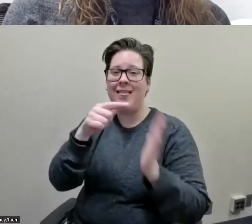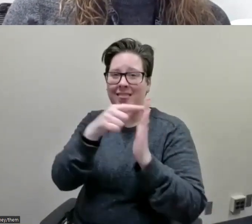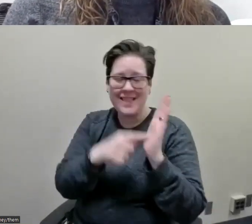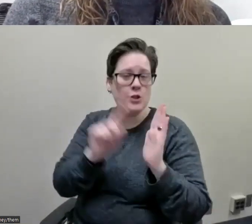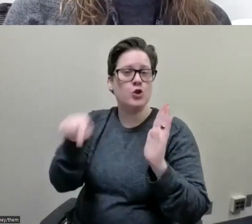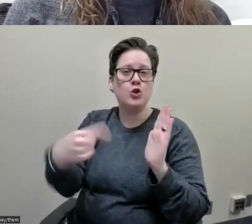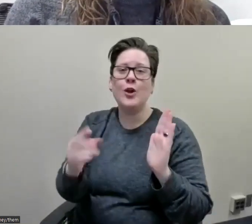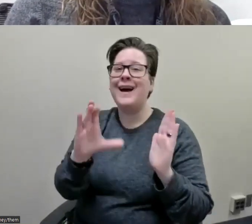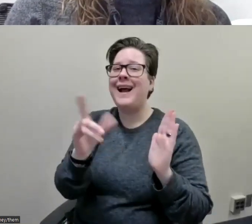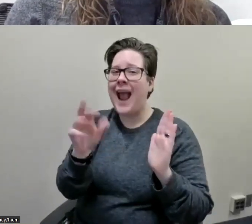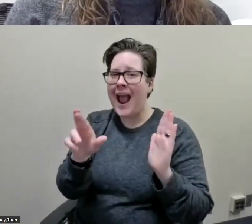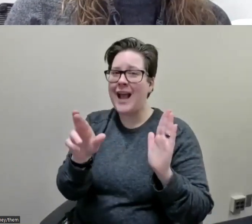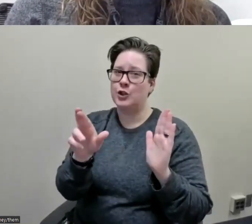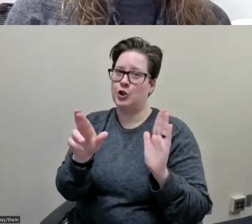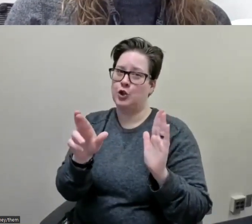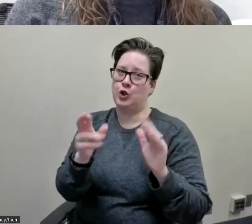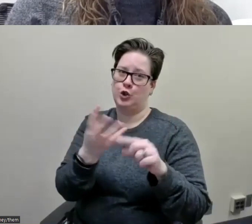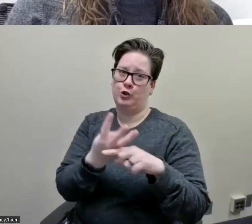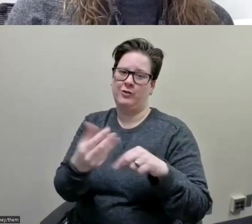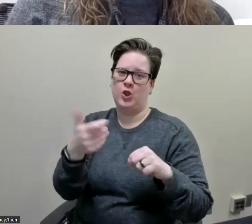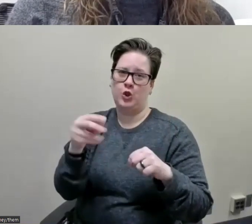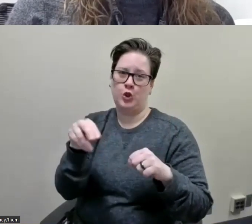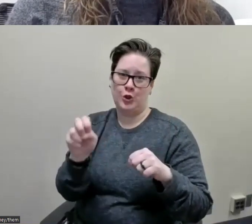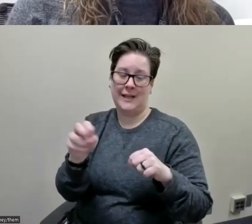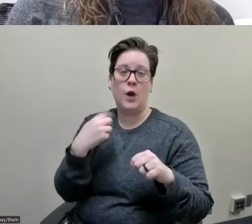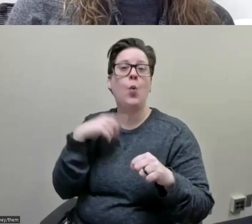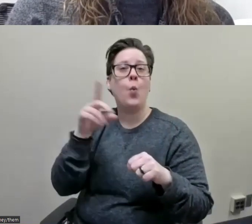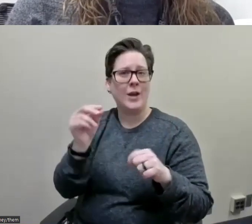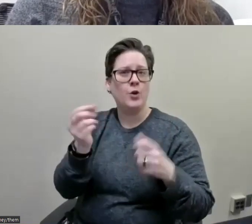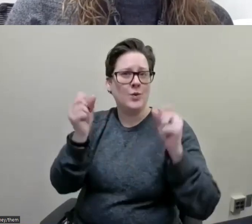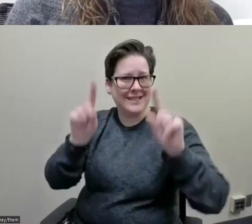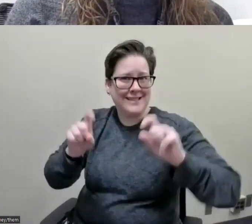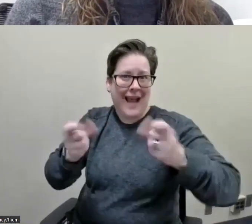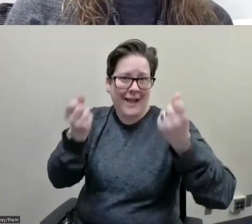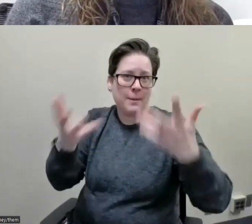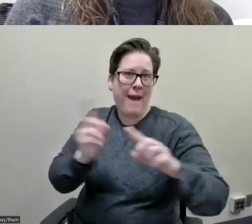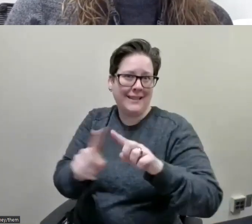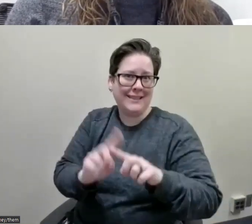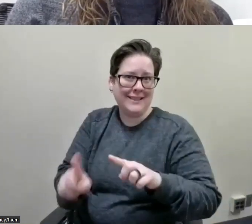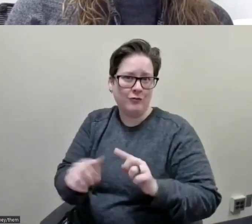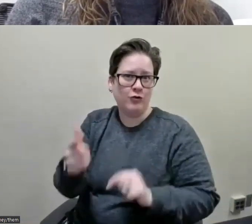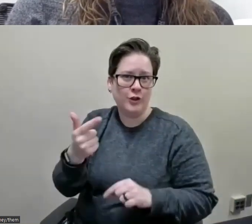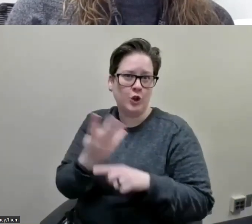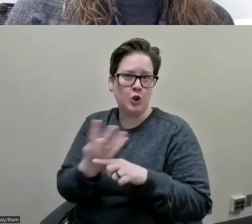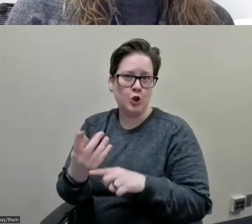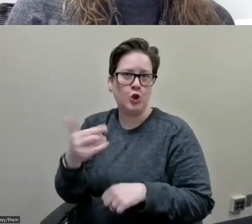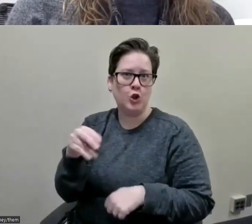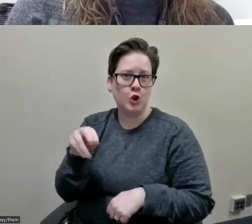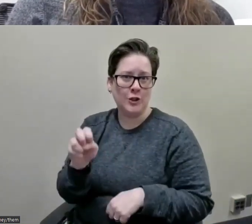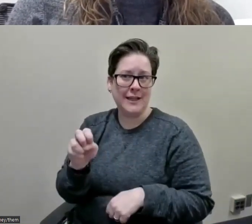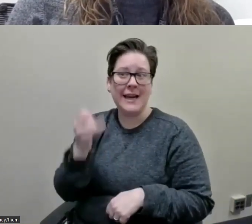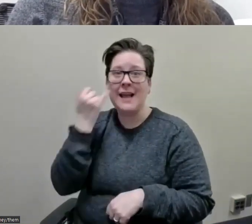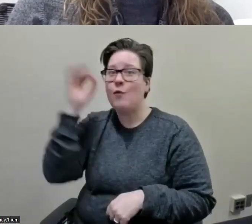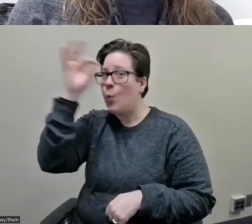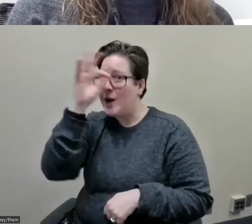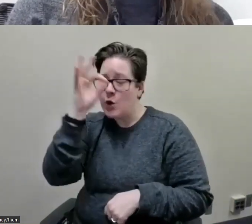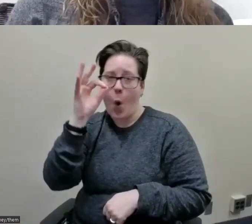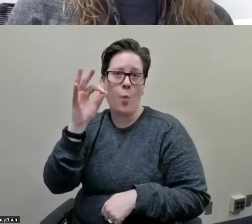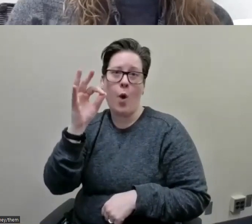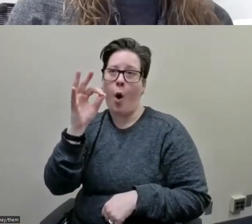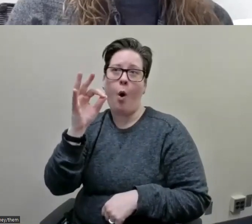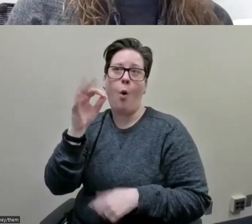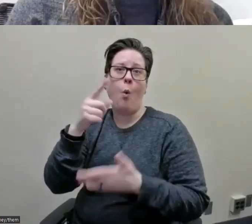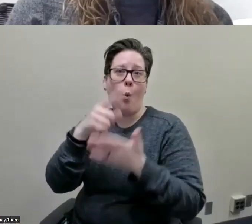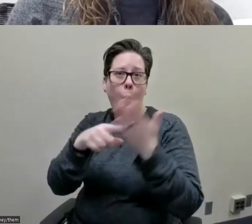cancer genes, and we do multi-gene cancer panel testing. So unless we know the cause of cancer in your family and are going to single site